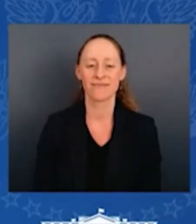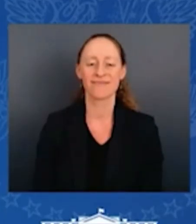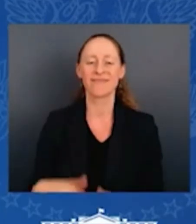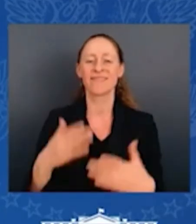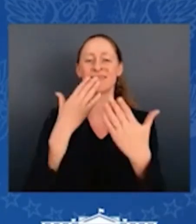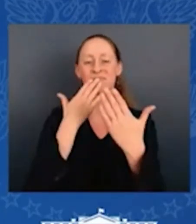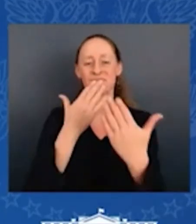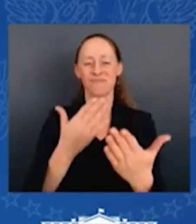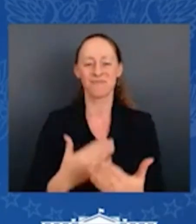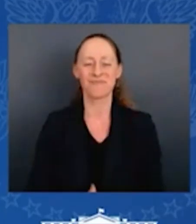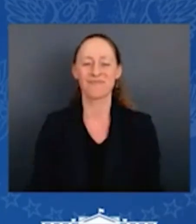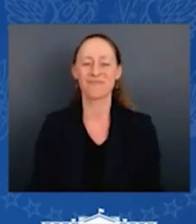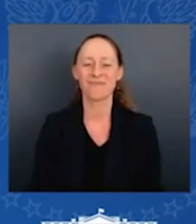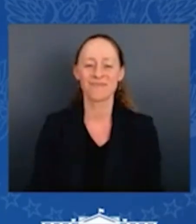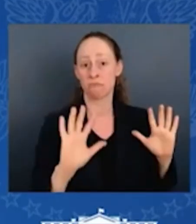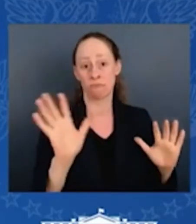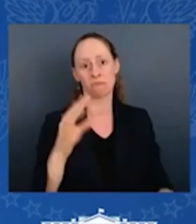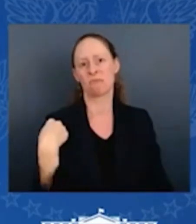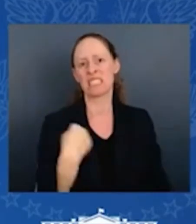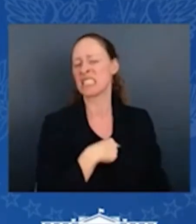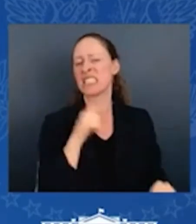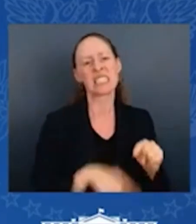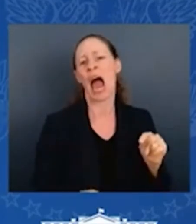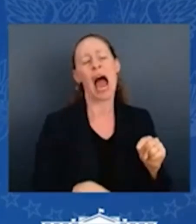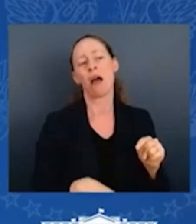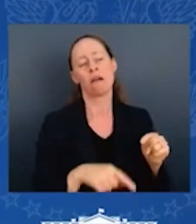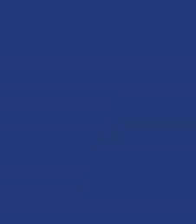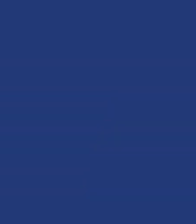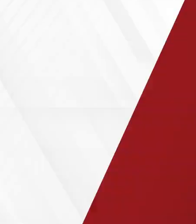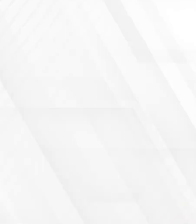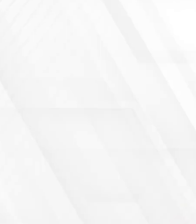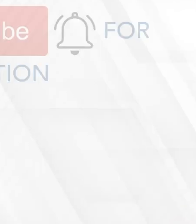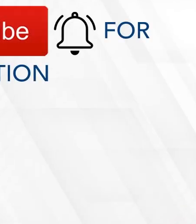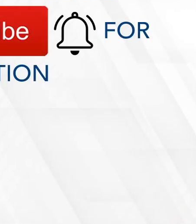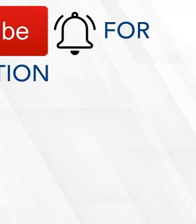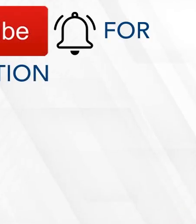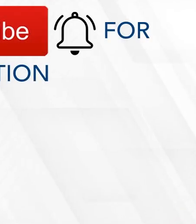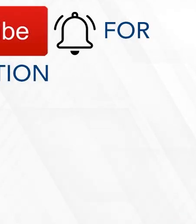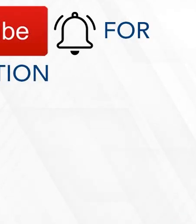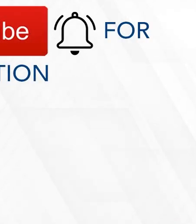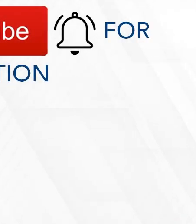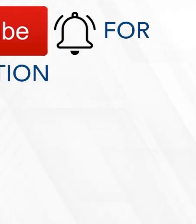ang pinakamataas na civilian honor na iginagawad ng U.S.